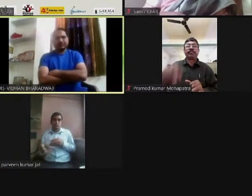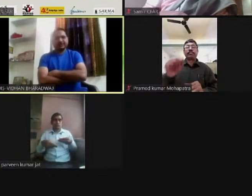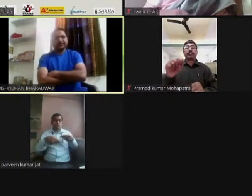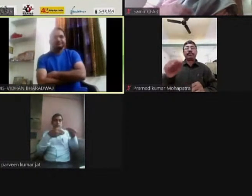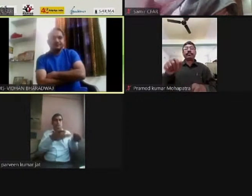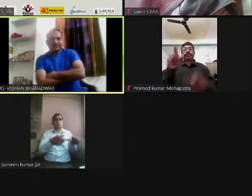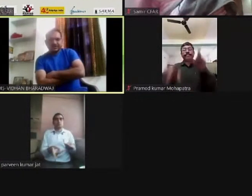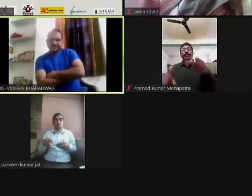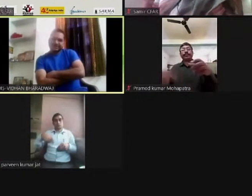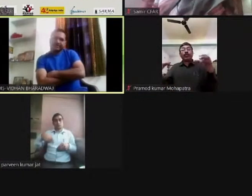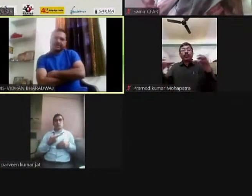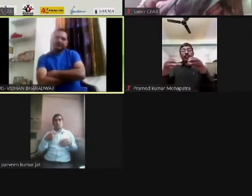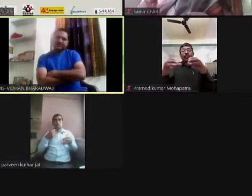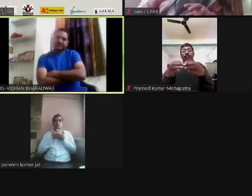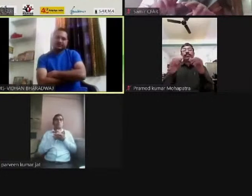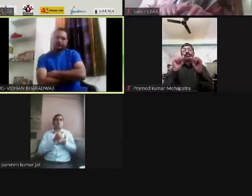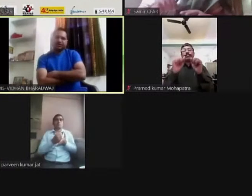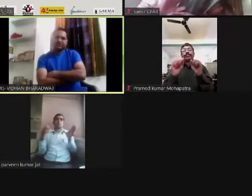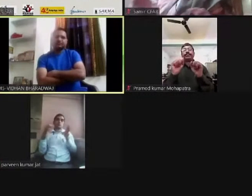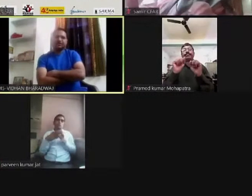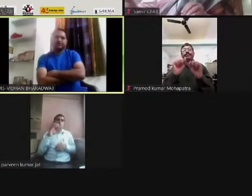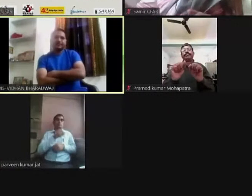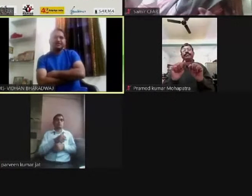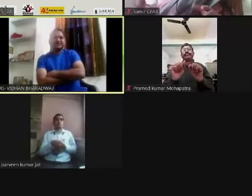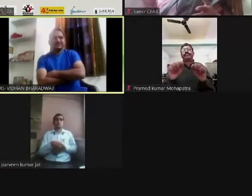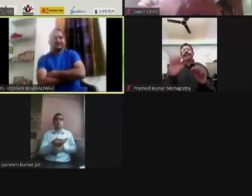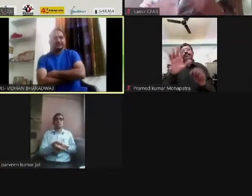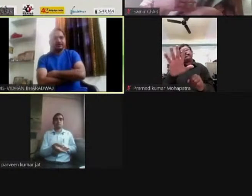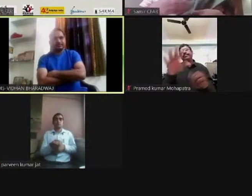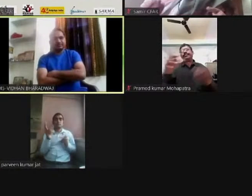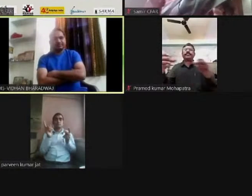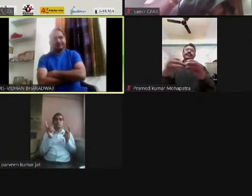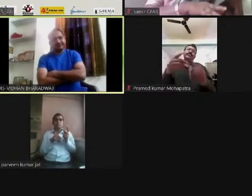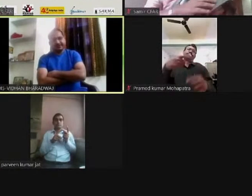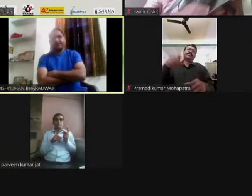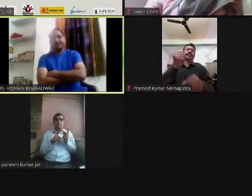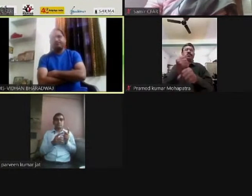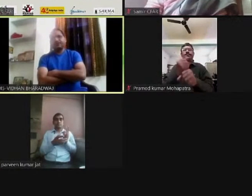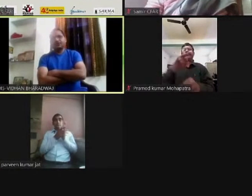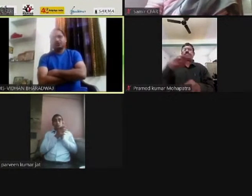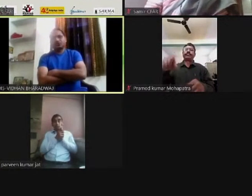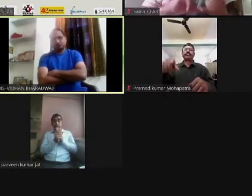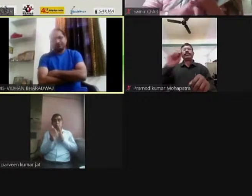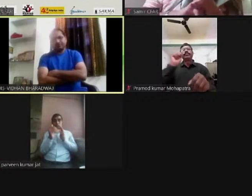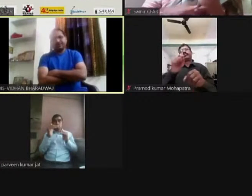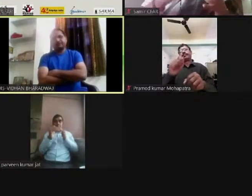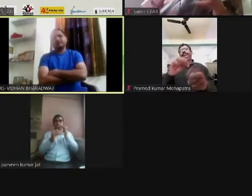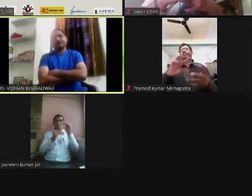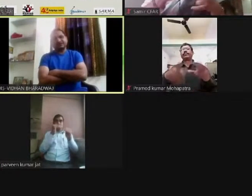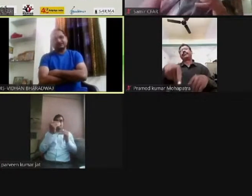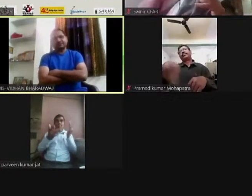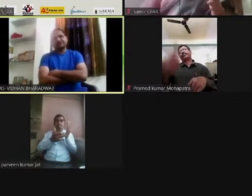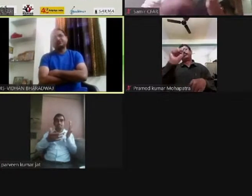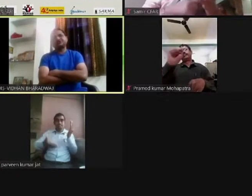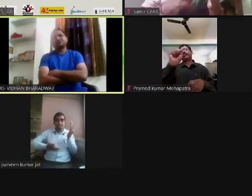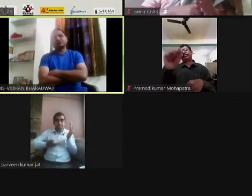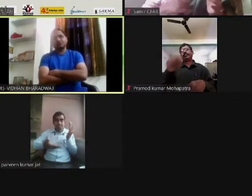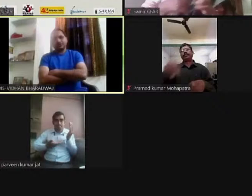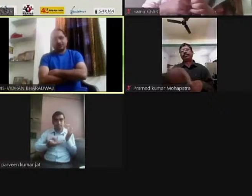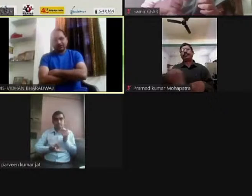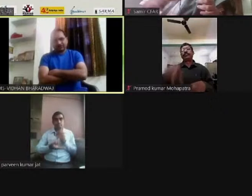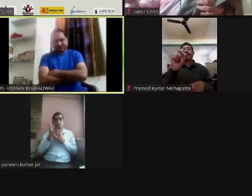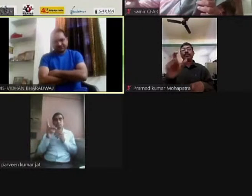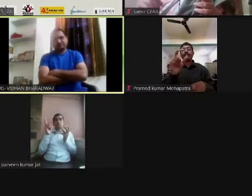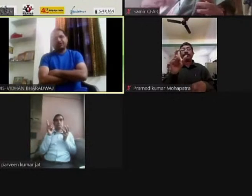subsidies available to the people from general category. The second aspect on skill development training,